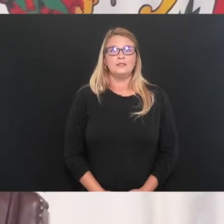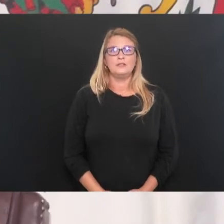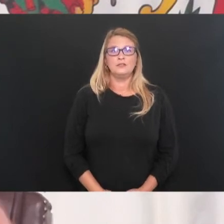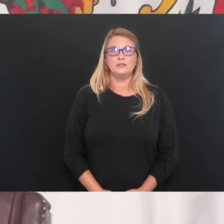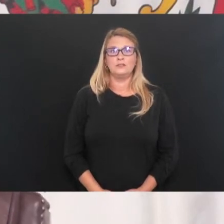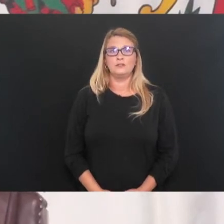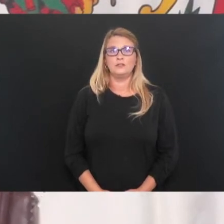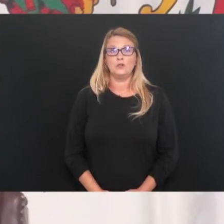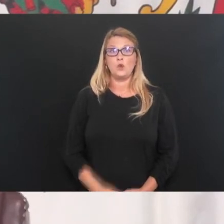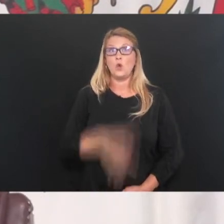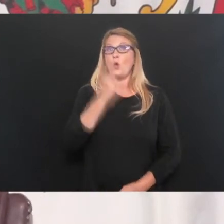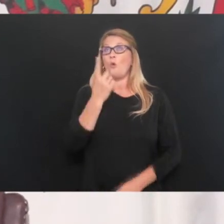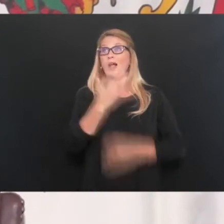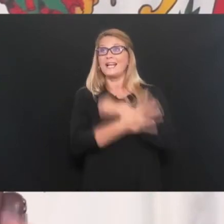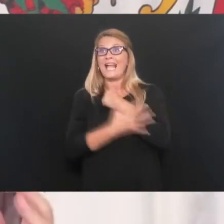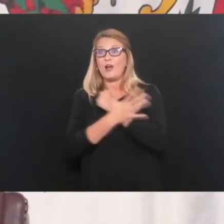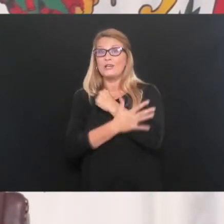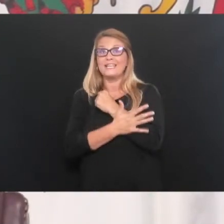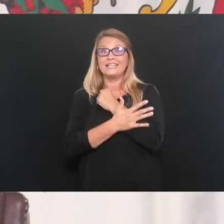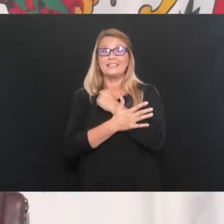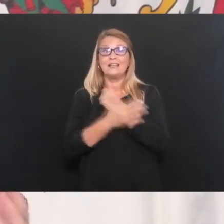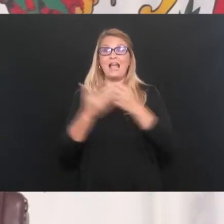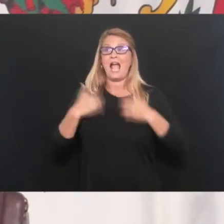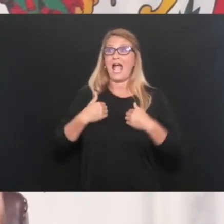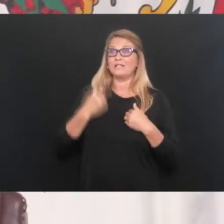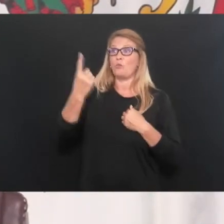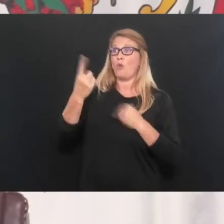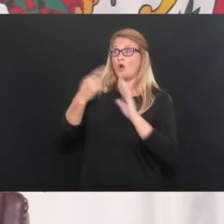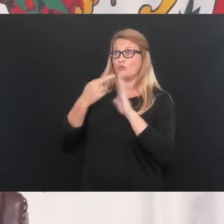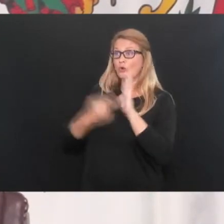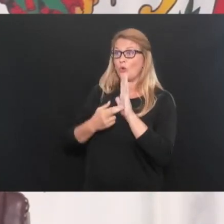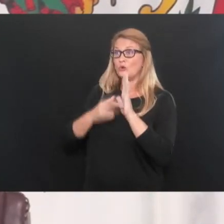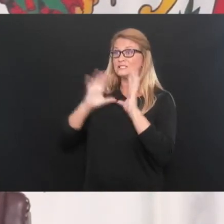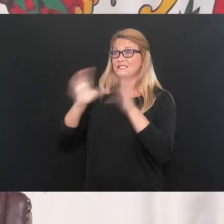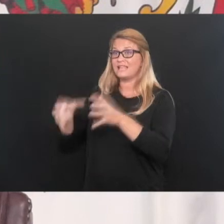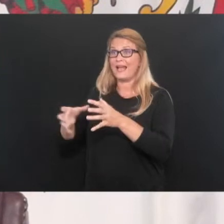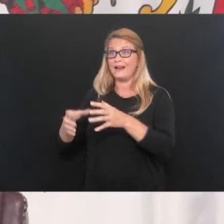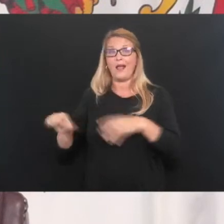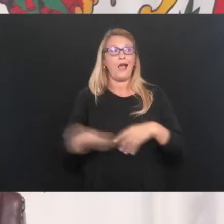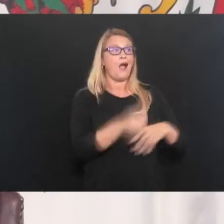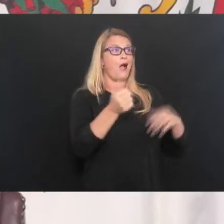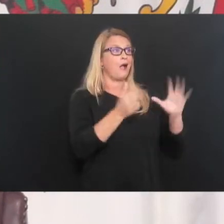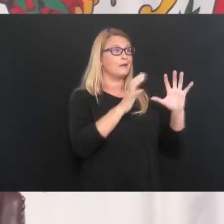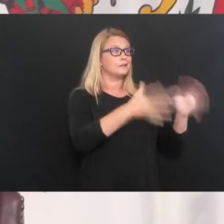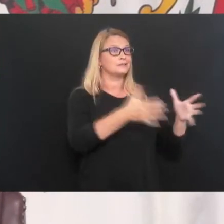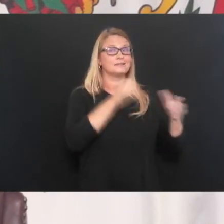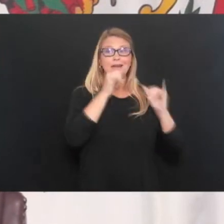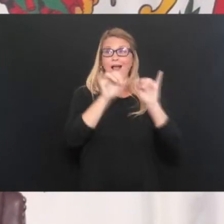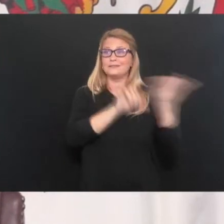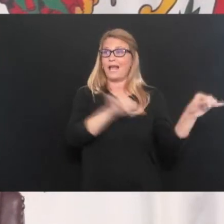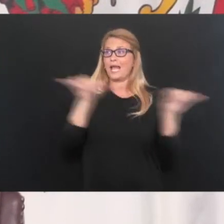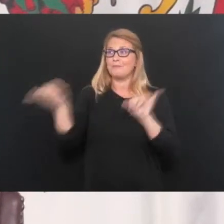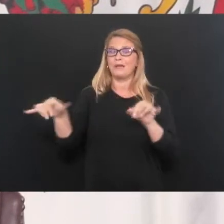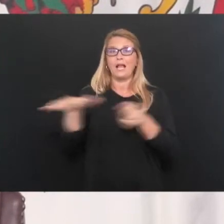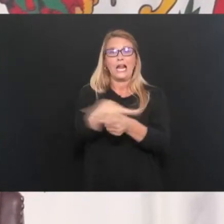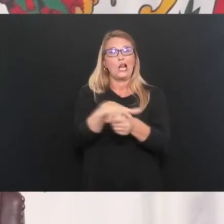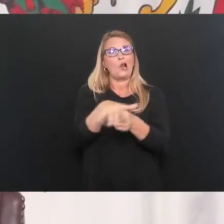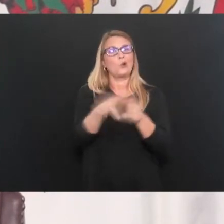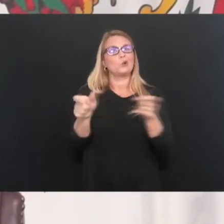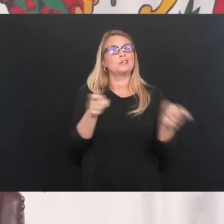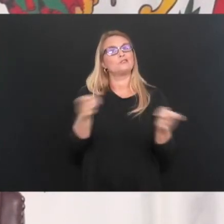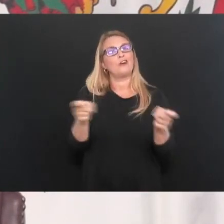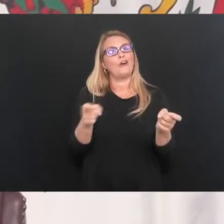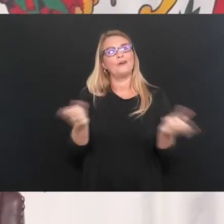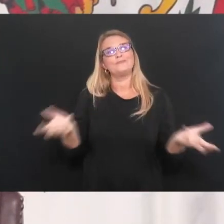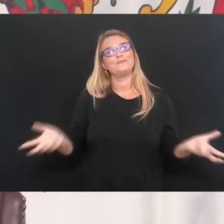if one county has one set of rules and another county has another set of rules, local control and everything, I